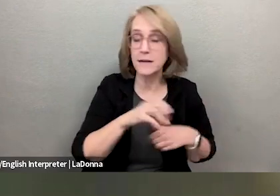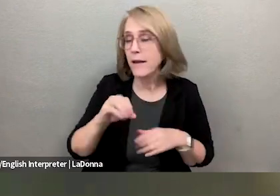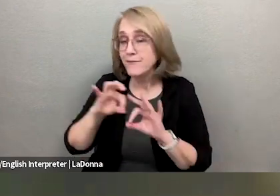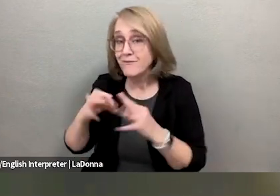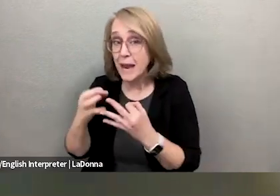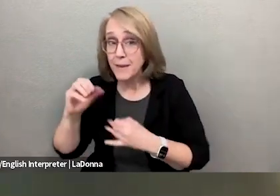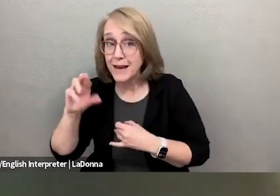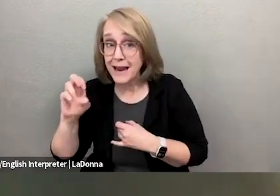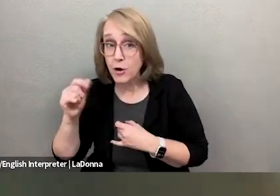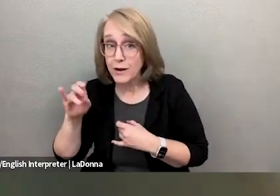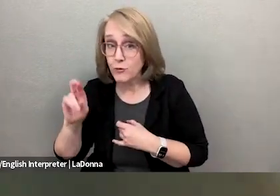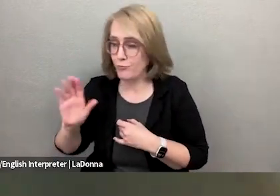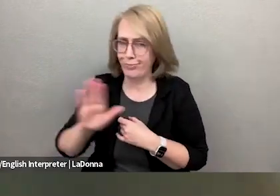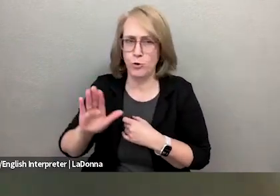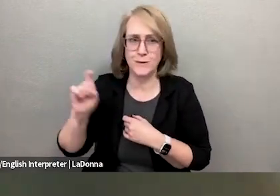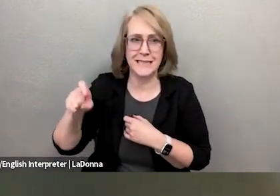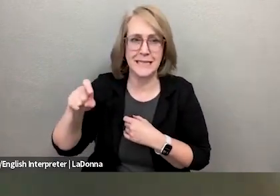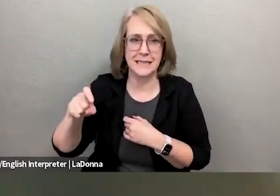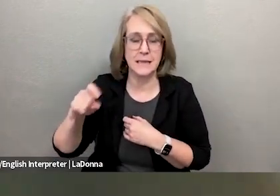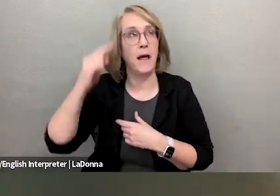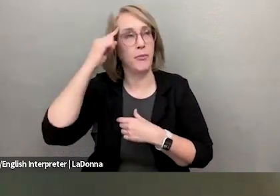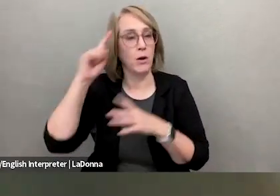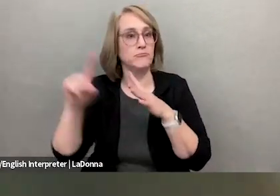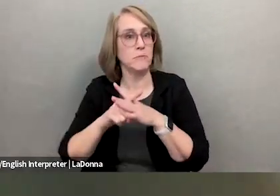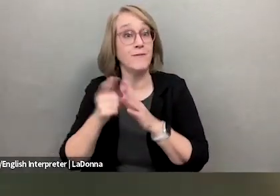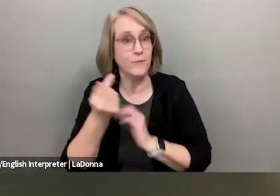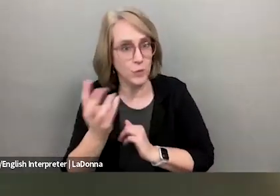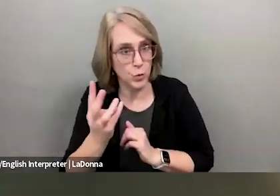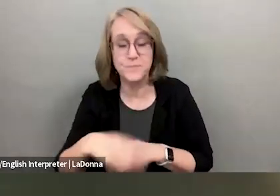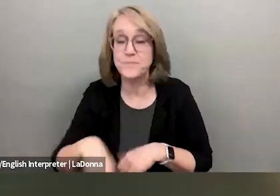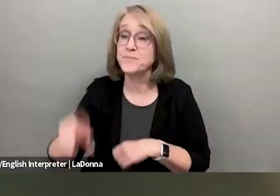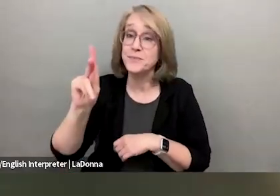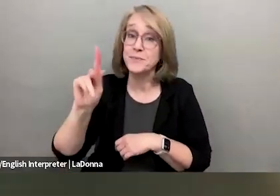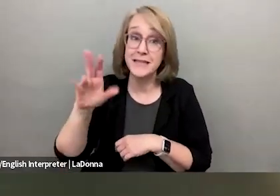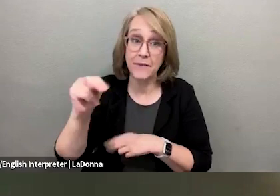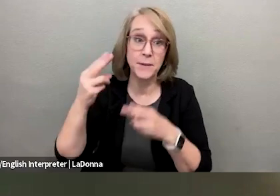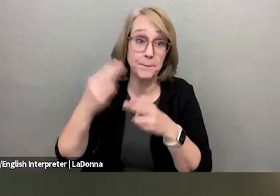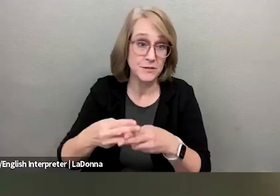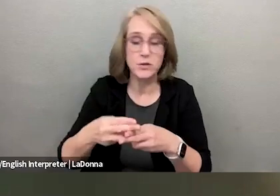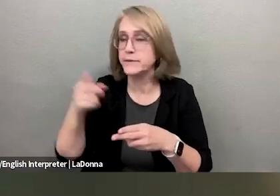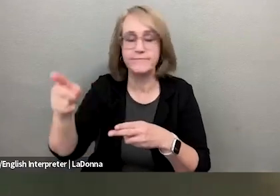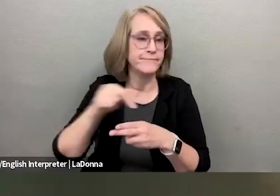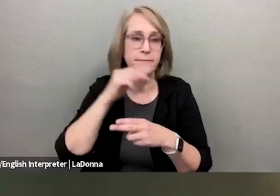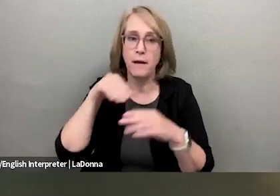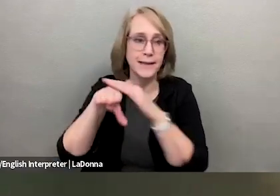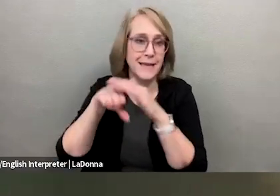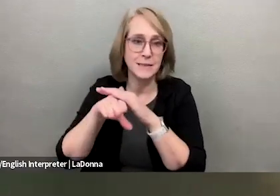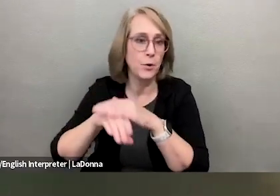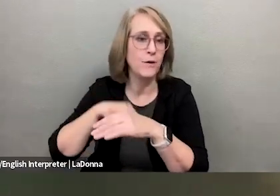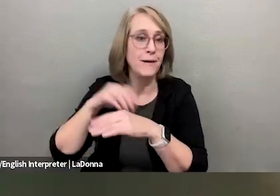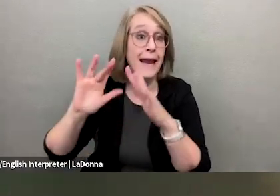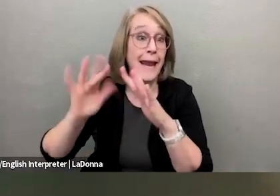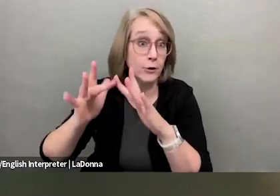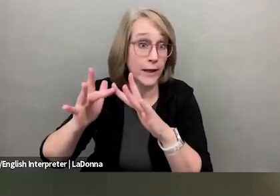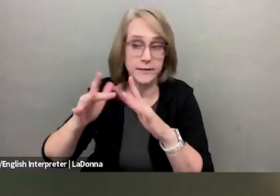needs. And a few thoughts come to mind. I mean, Kevin mentioned the issue around inaccessible internet, right? This is something